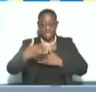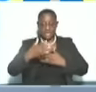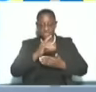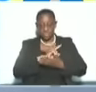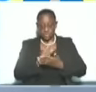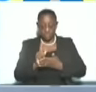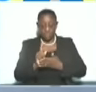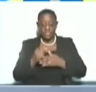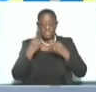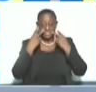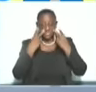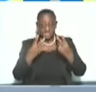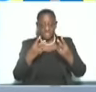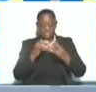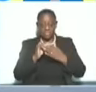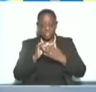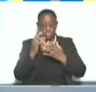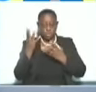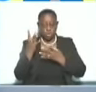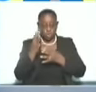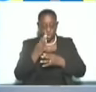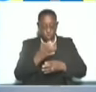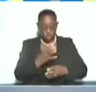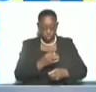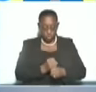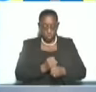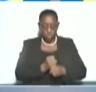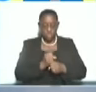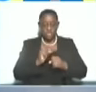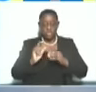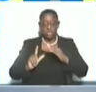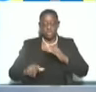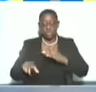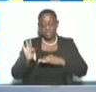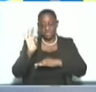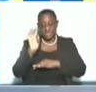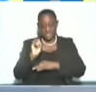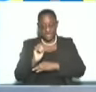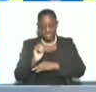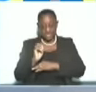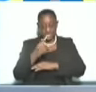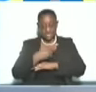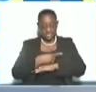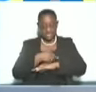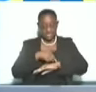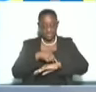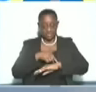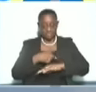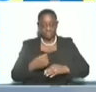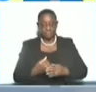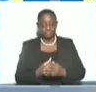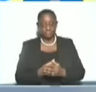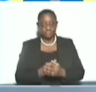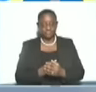And once again, it seems as though we'll hold those temperatures just slightly below the 90-degree mark during the daytime.